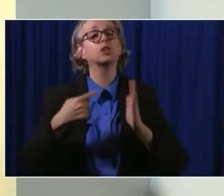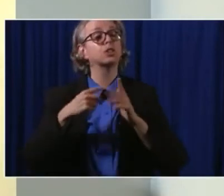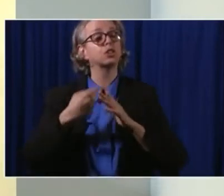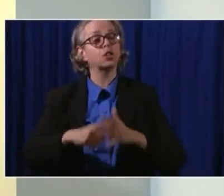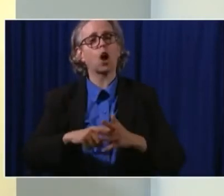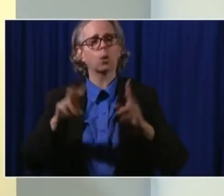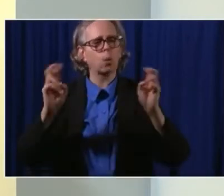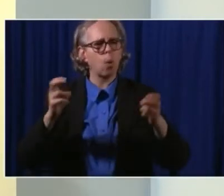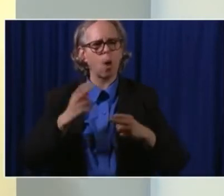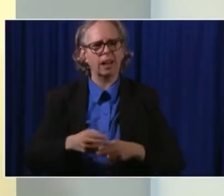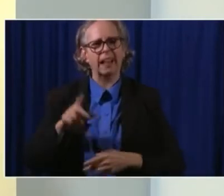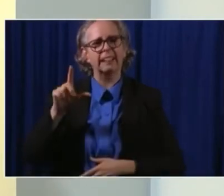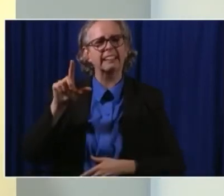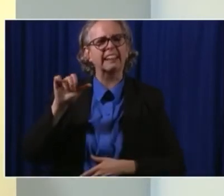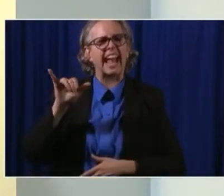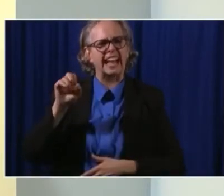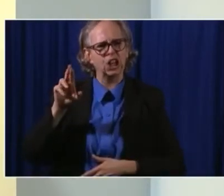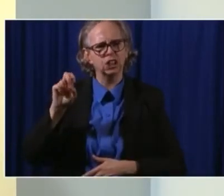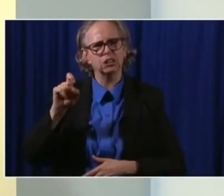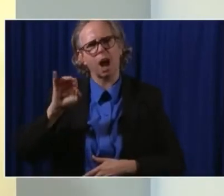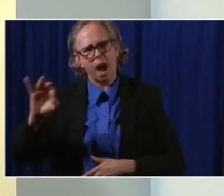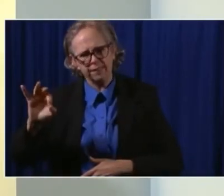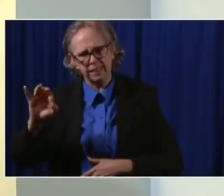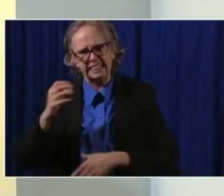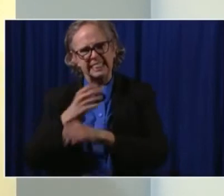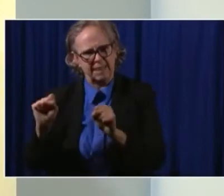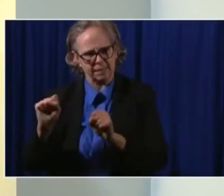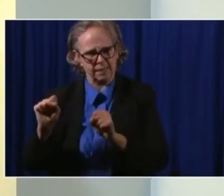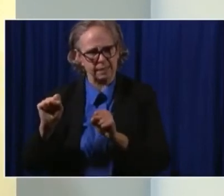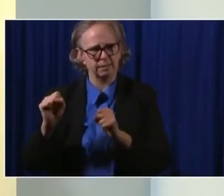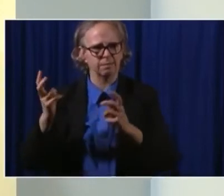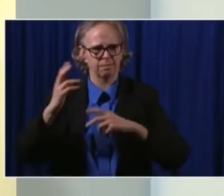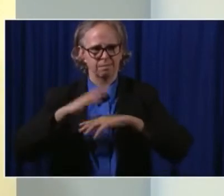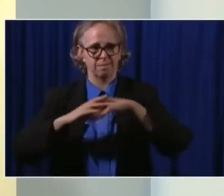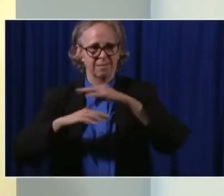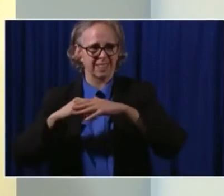to what Dr. Acton used to say, like Swiss cheese, that you put one layer